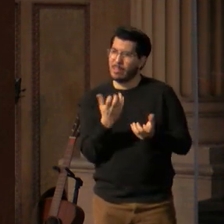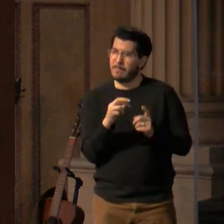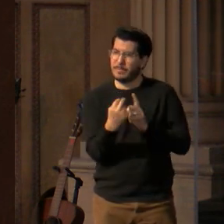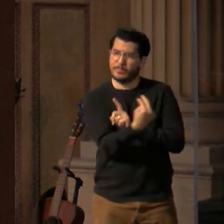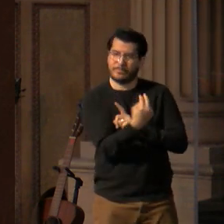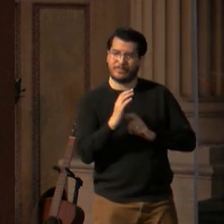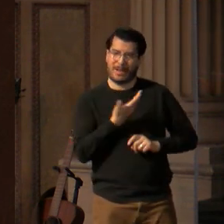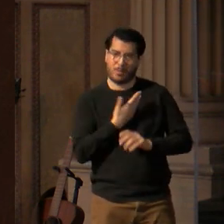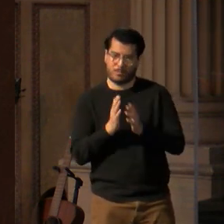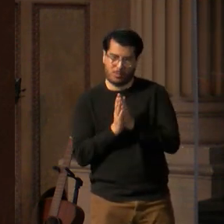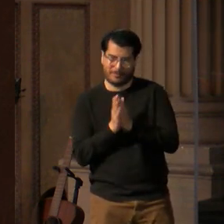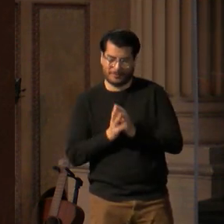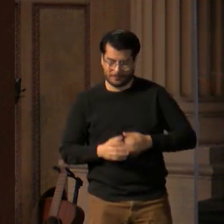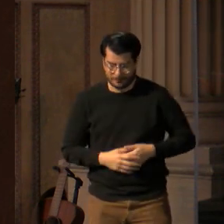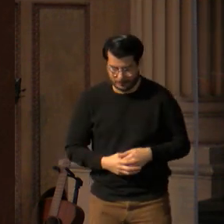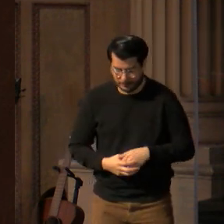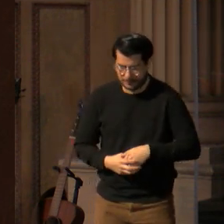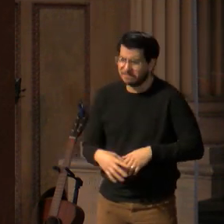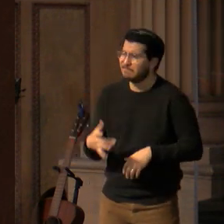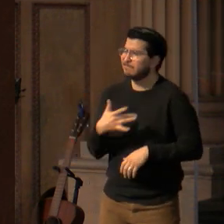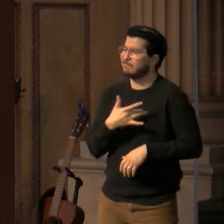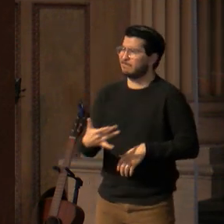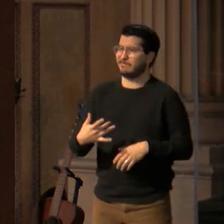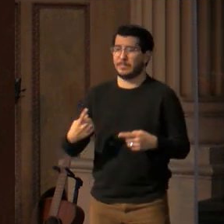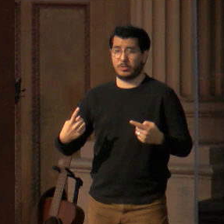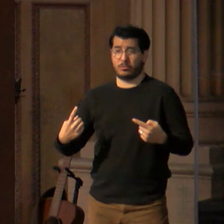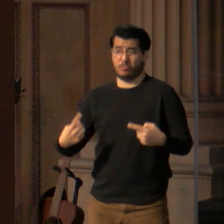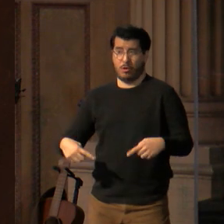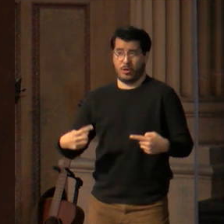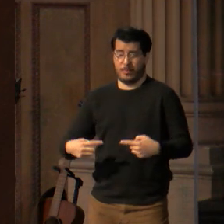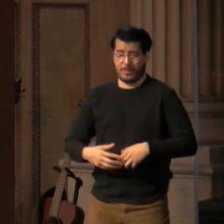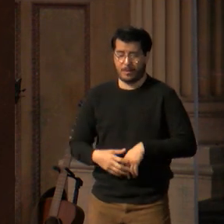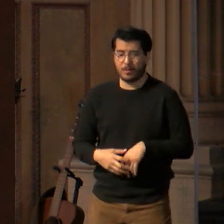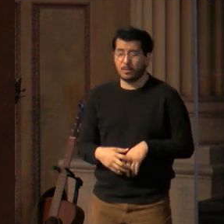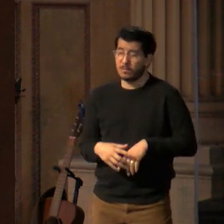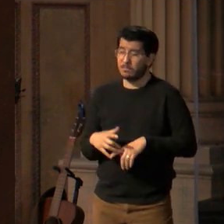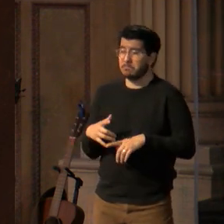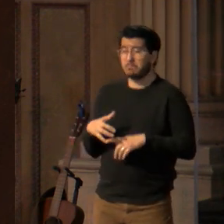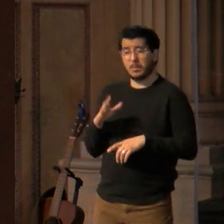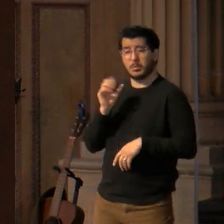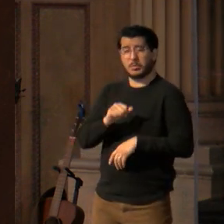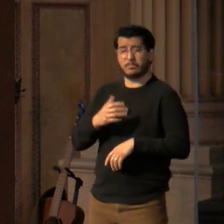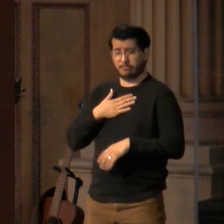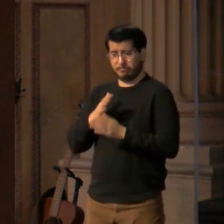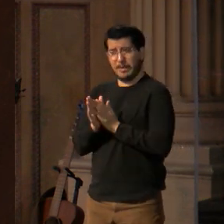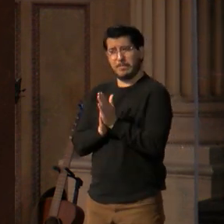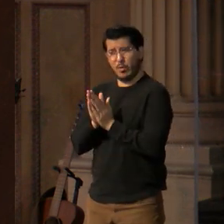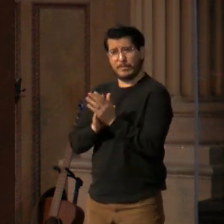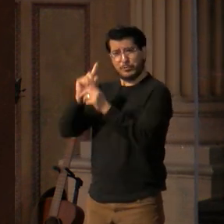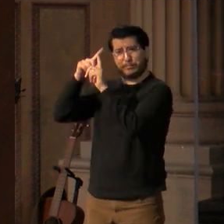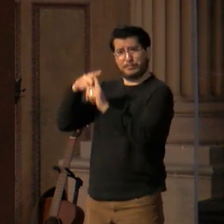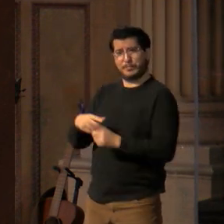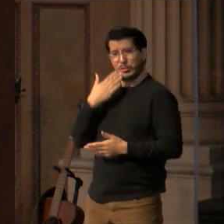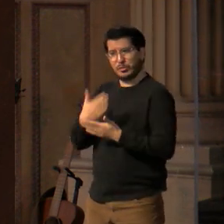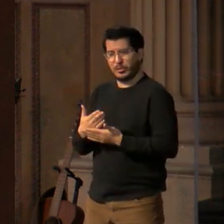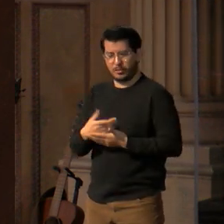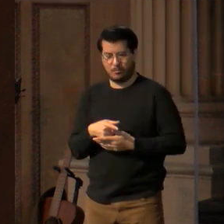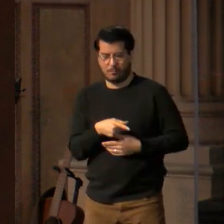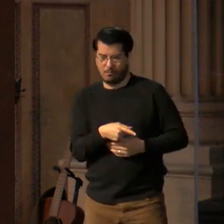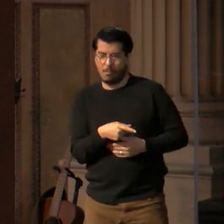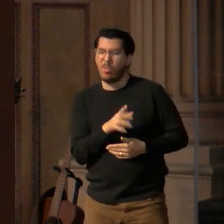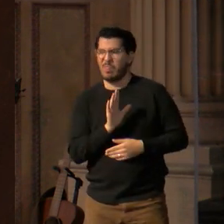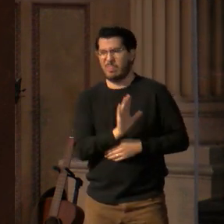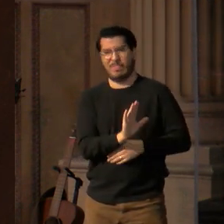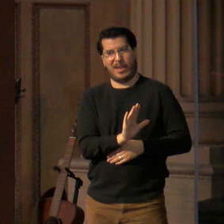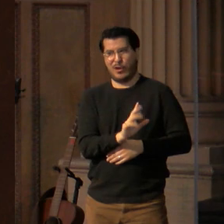It's so quick. We're so quick when we get in an argument to assume that all of my motives are good, while all of the motives of my opponent must